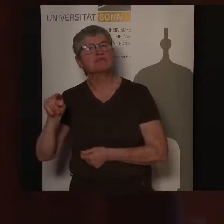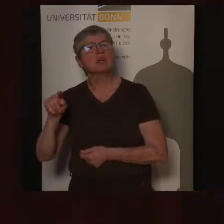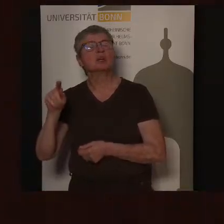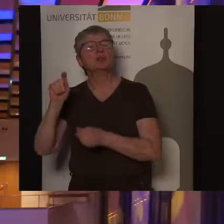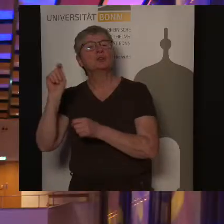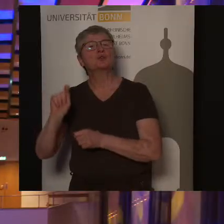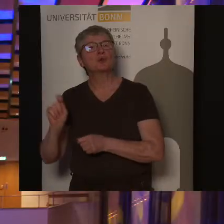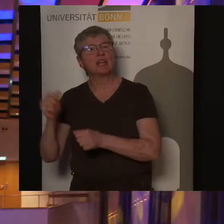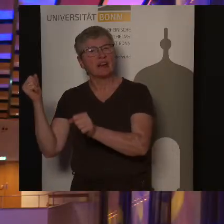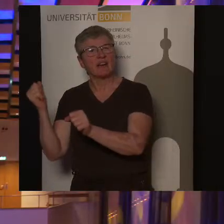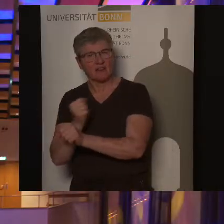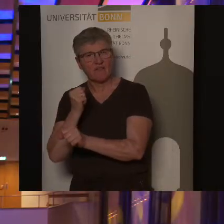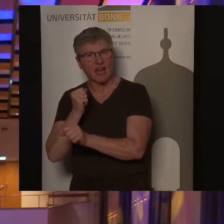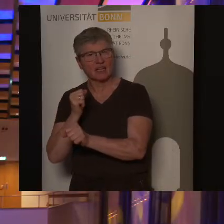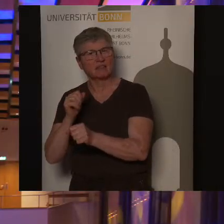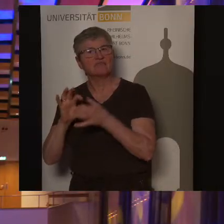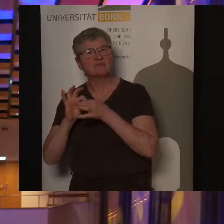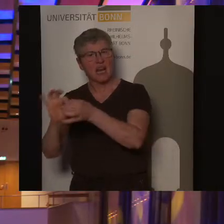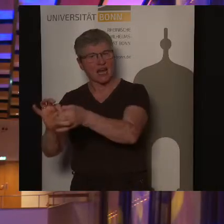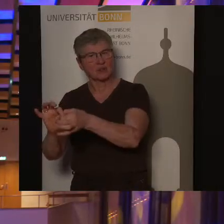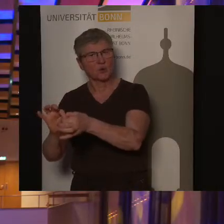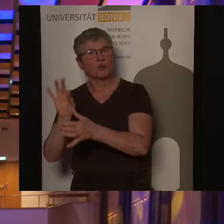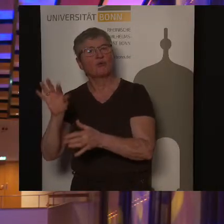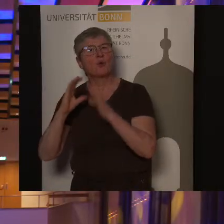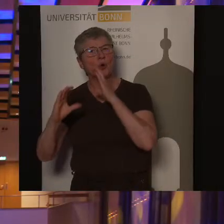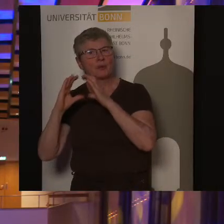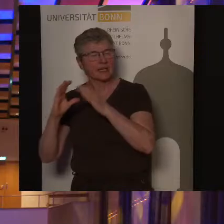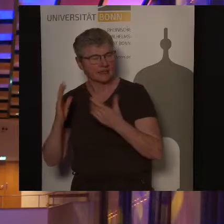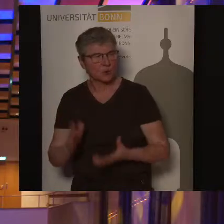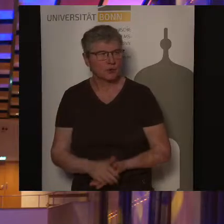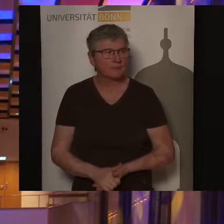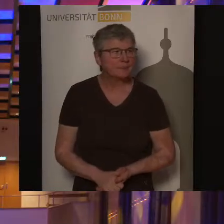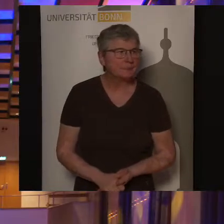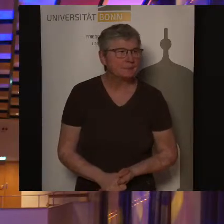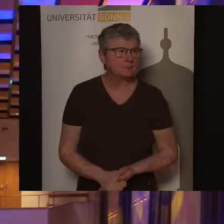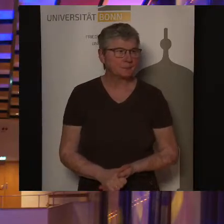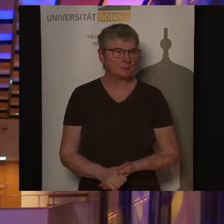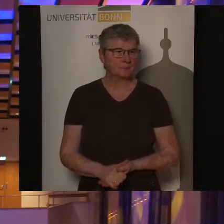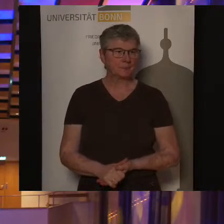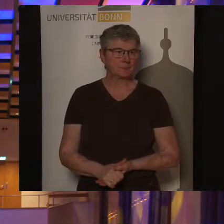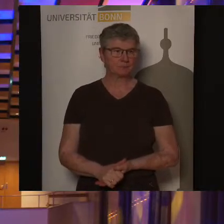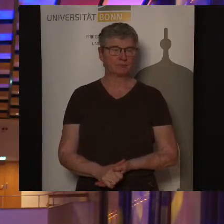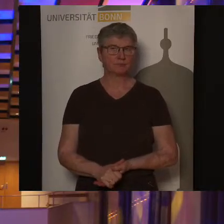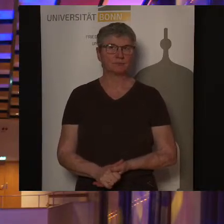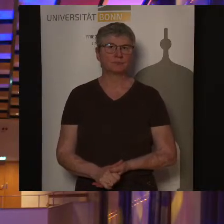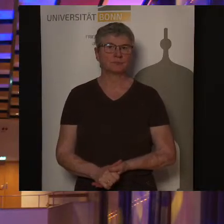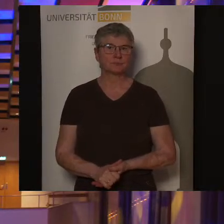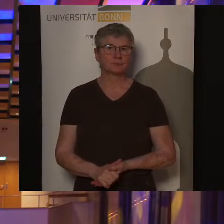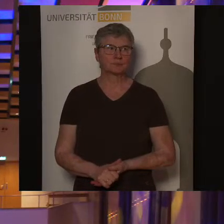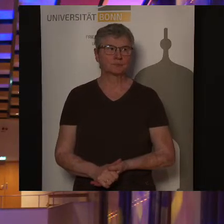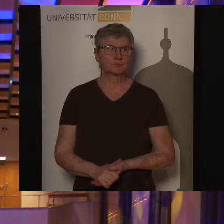Jürgen Huber, the Director of the Studierendenwerk. Welcome to all of you.